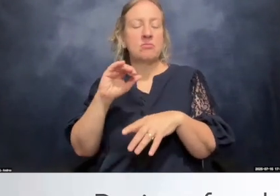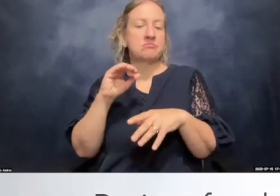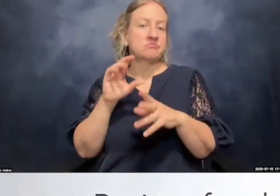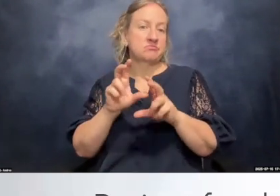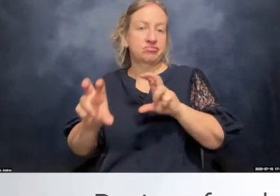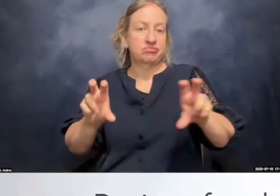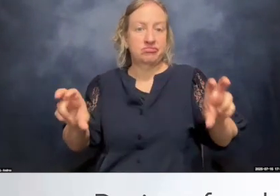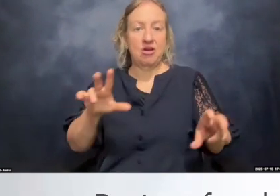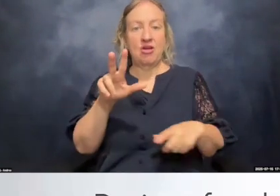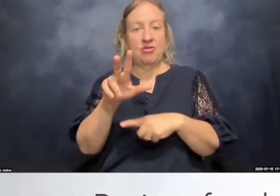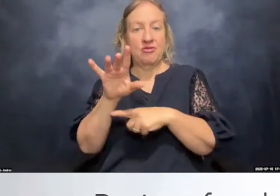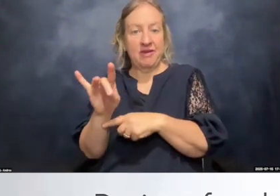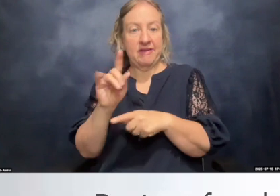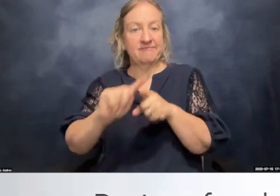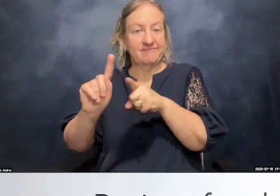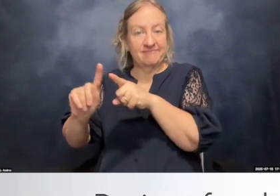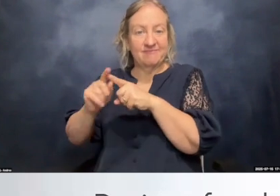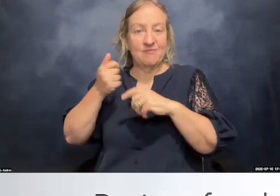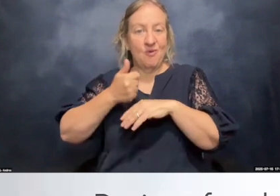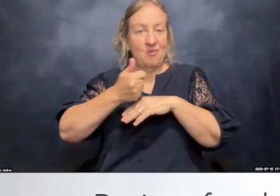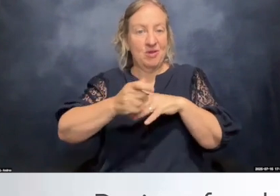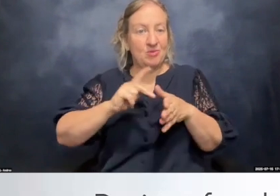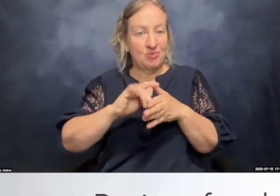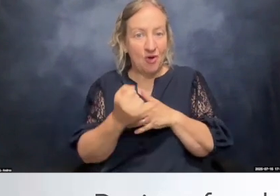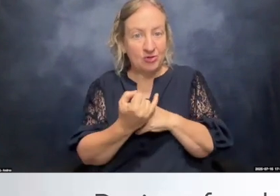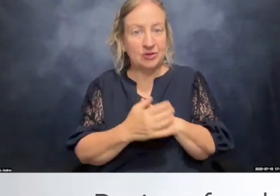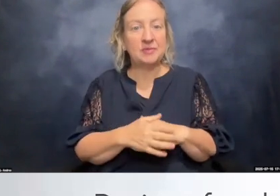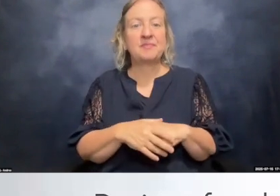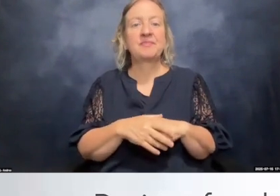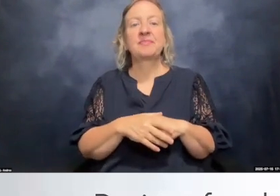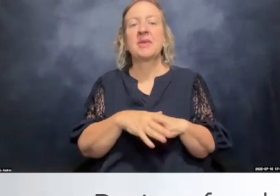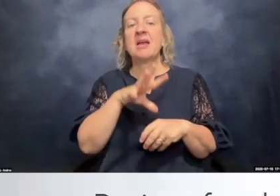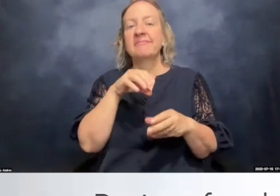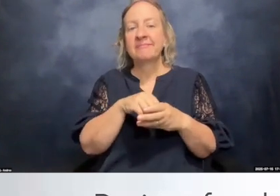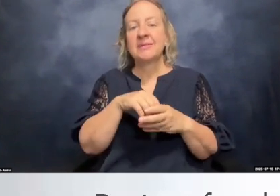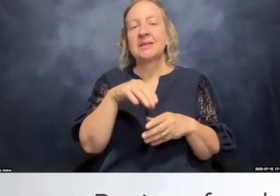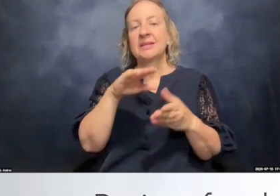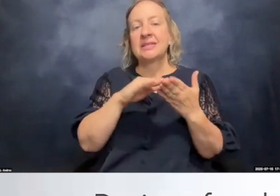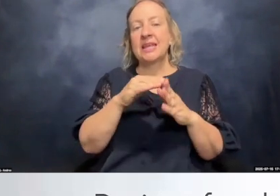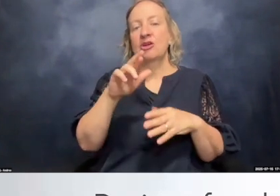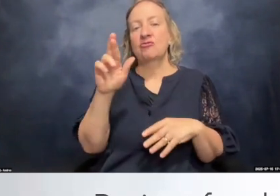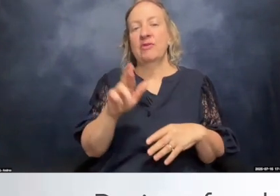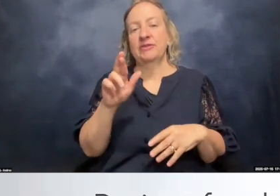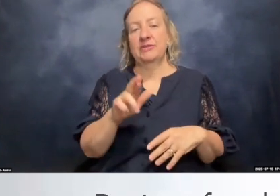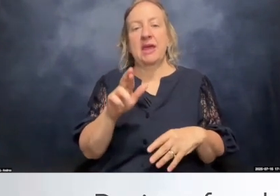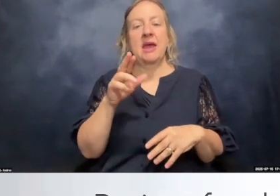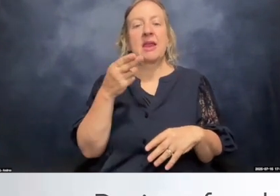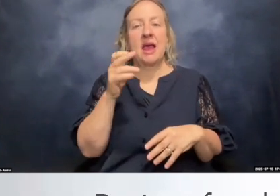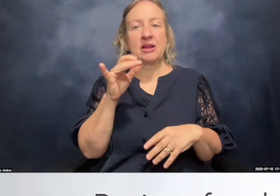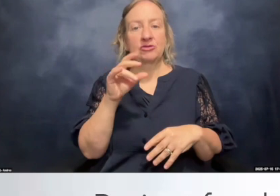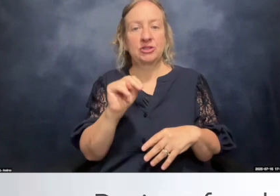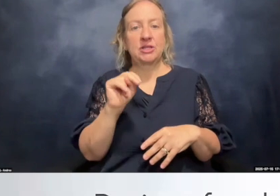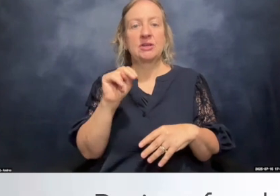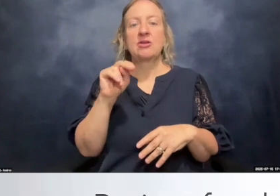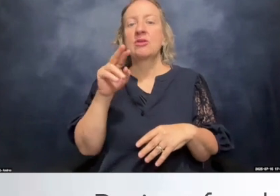recently launched include the City of Riverside's Hydrogen Fuel Cell Car Share Program and the Energy Coalition's Car Share Program in